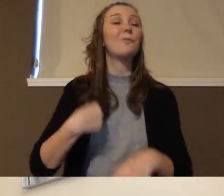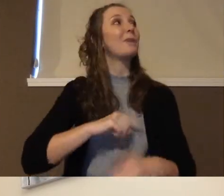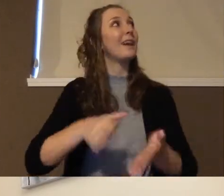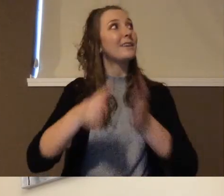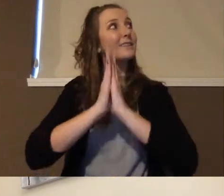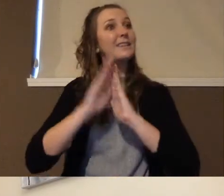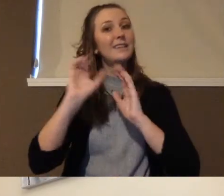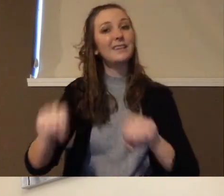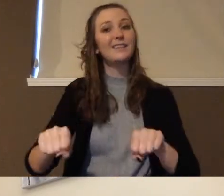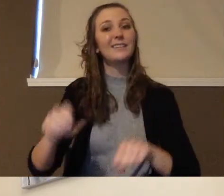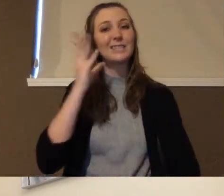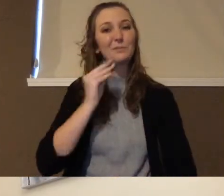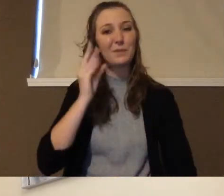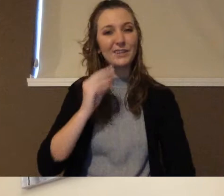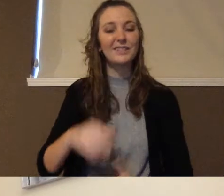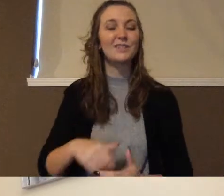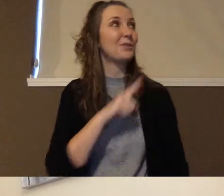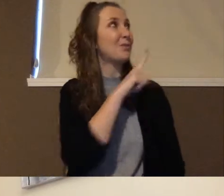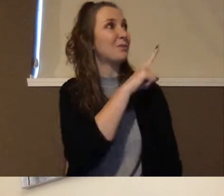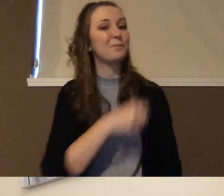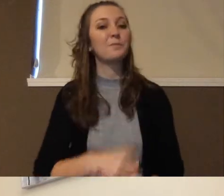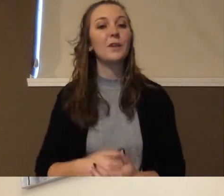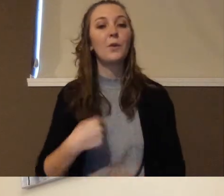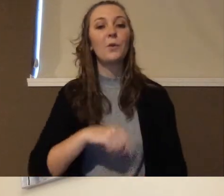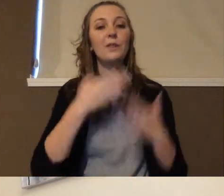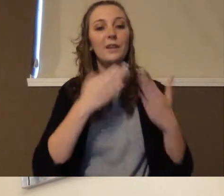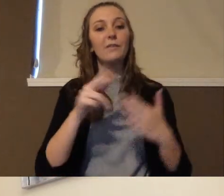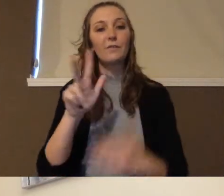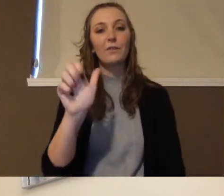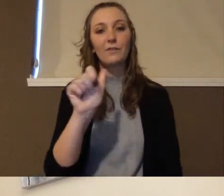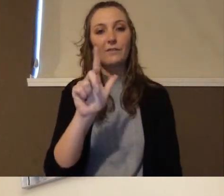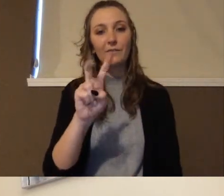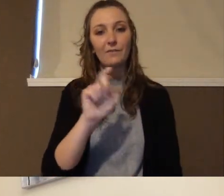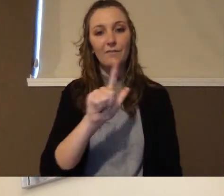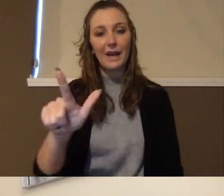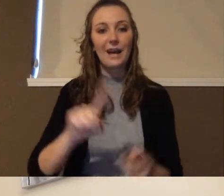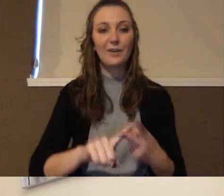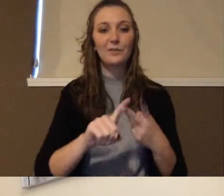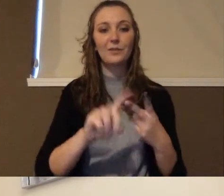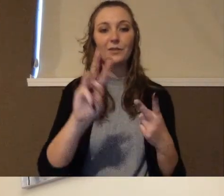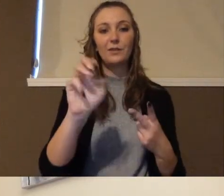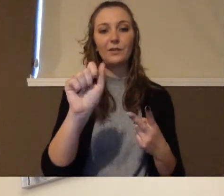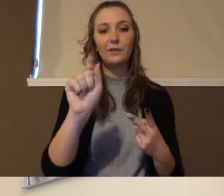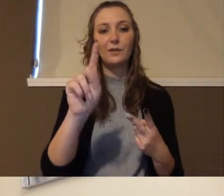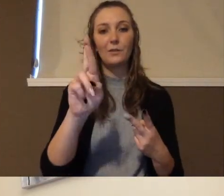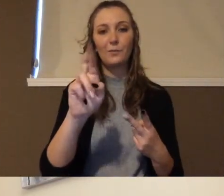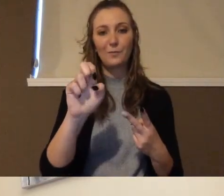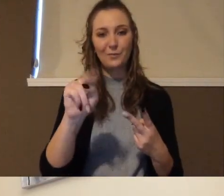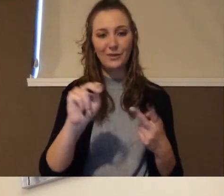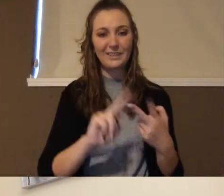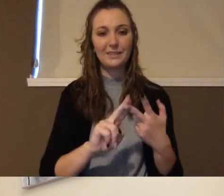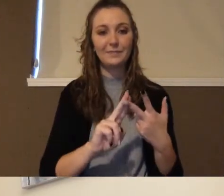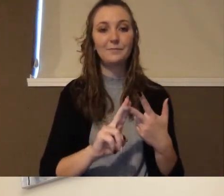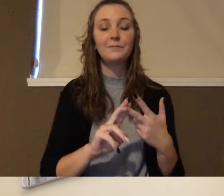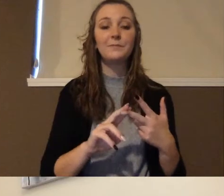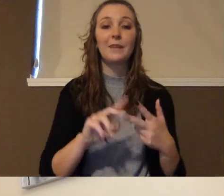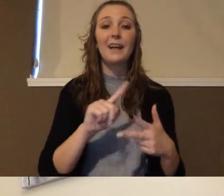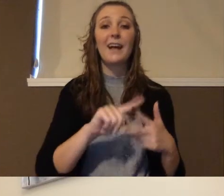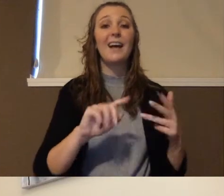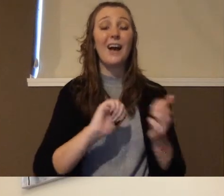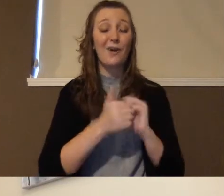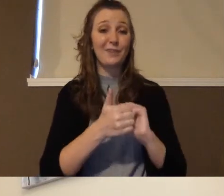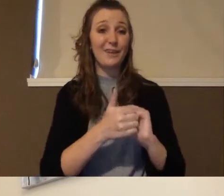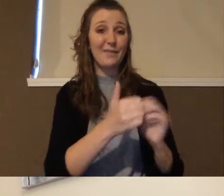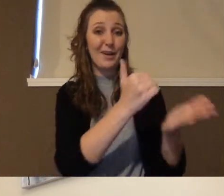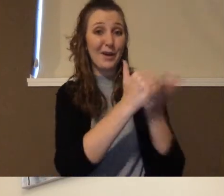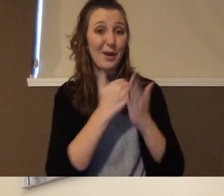We thank you for Redeemer members Val Farnham, Maureen Callahan, and Margie Farnham for the many ways they have enriched our community by sharing their gifts with us through